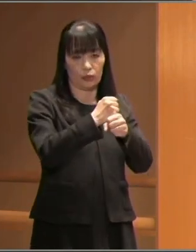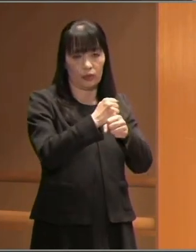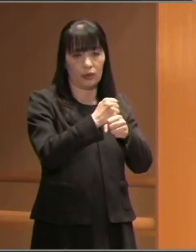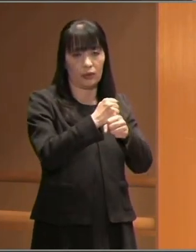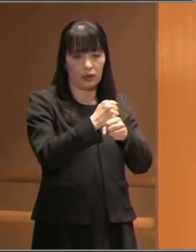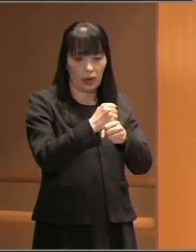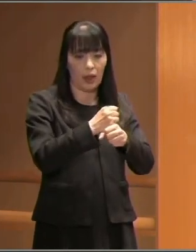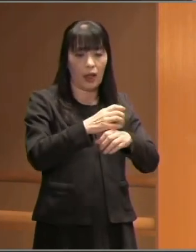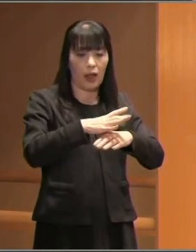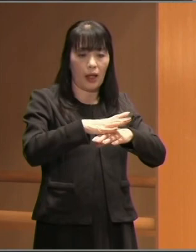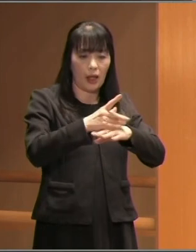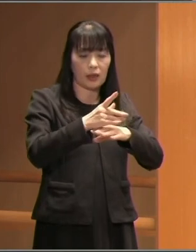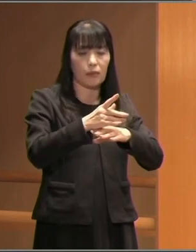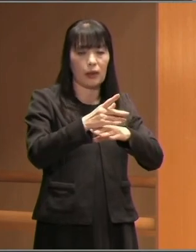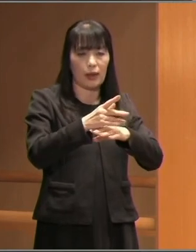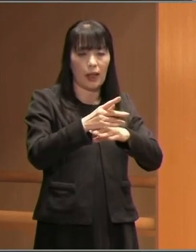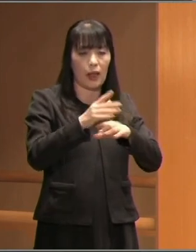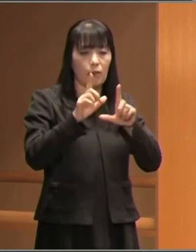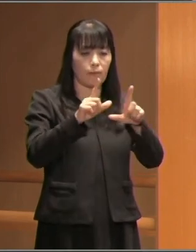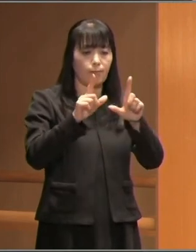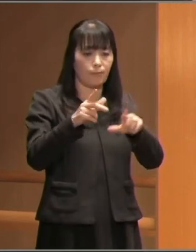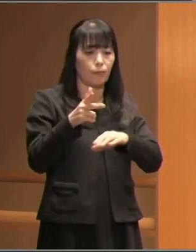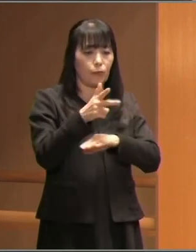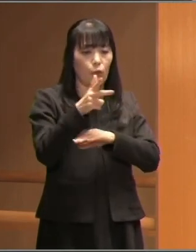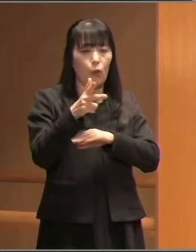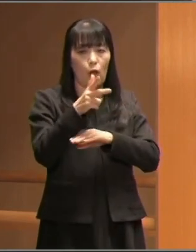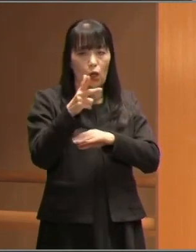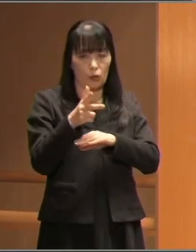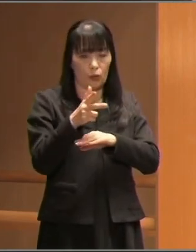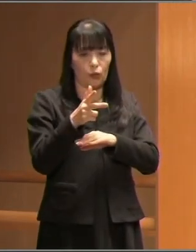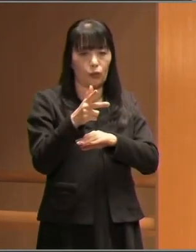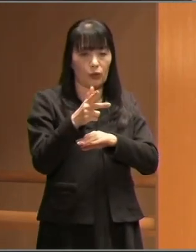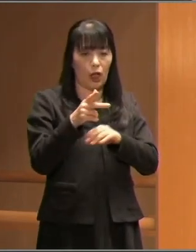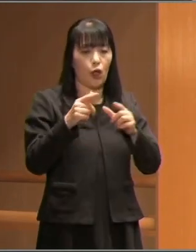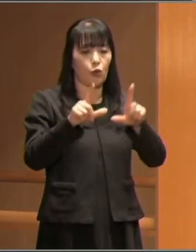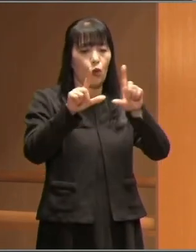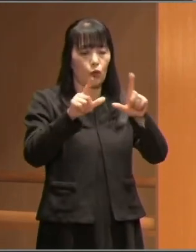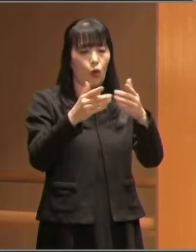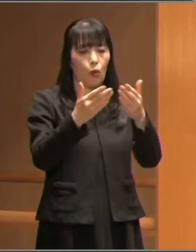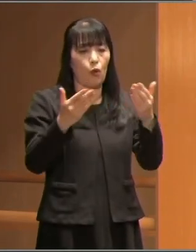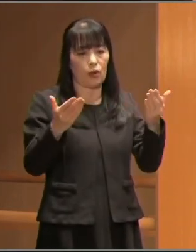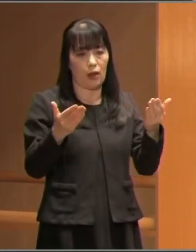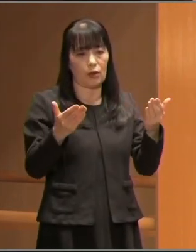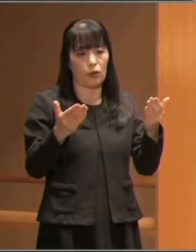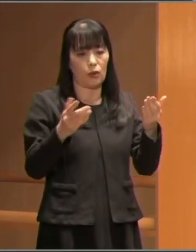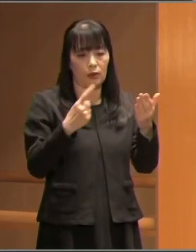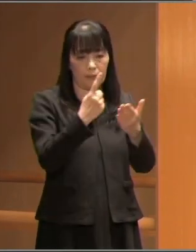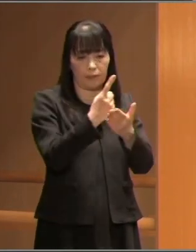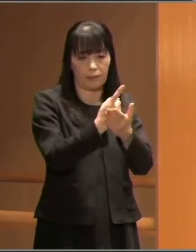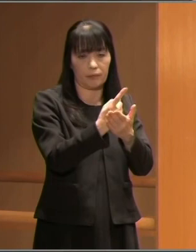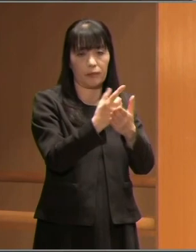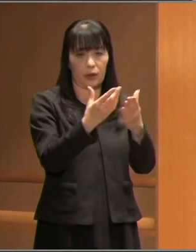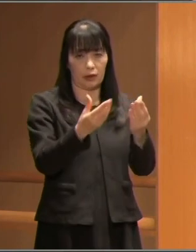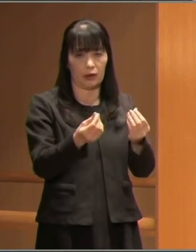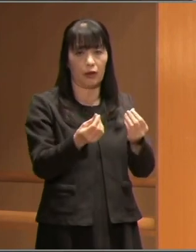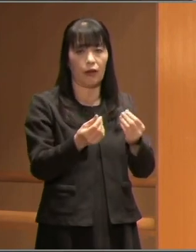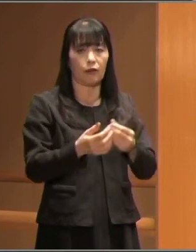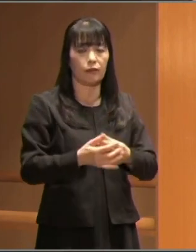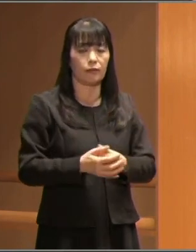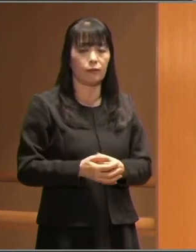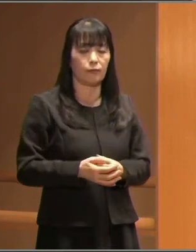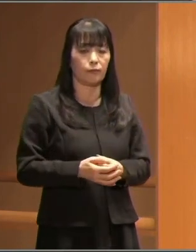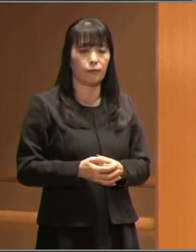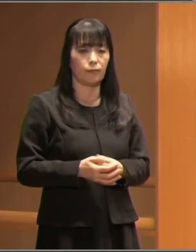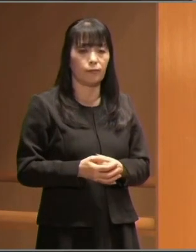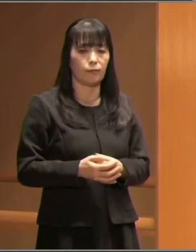we created this car, and then together with the promotion video, we exhibited this at the Tokyo Motor Show.